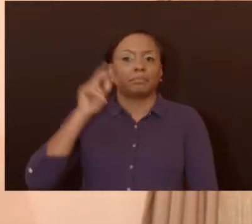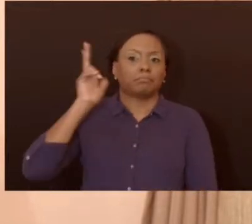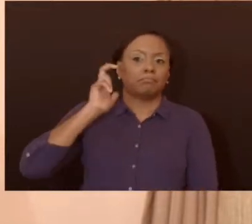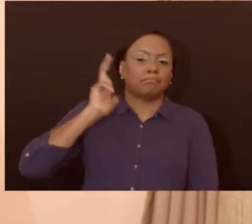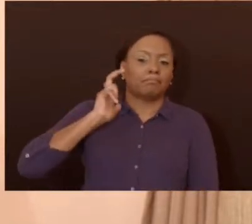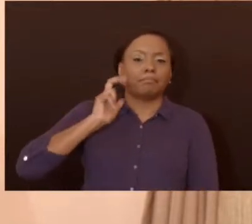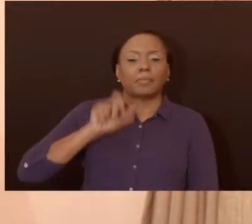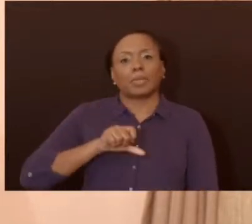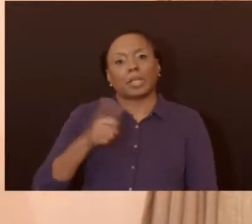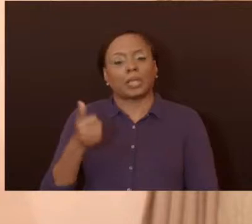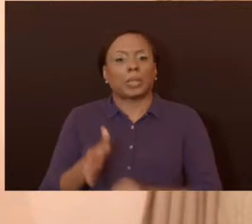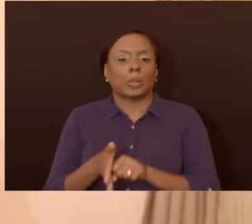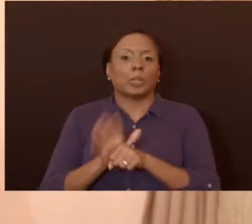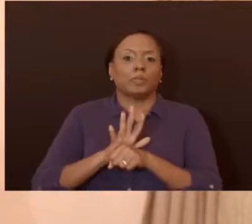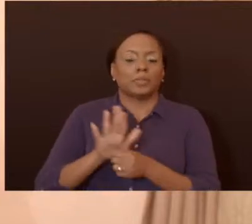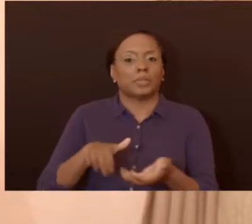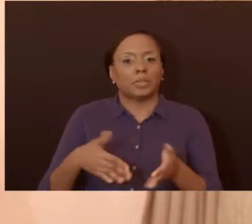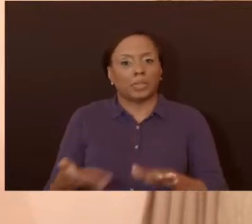Barbados.